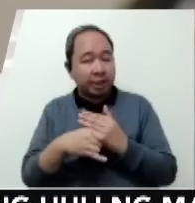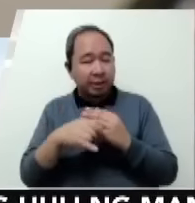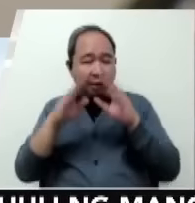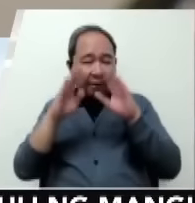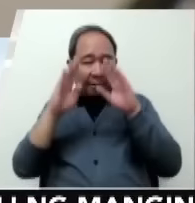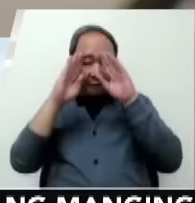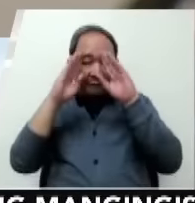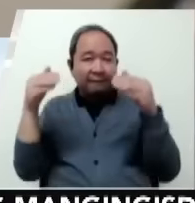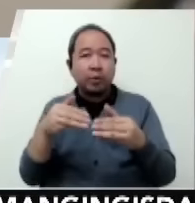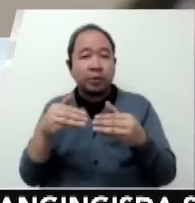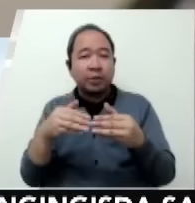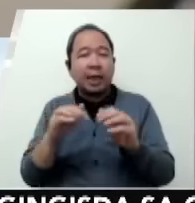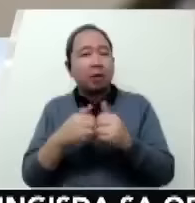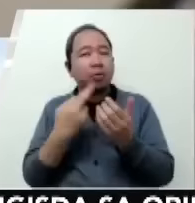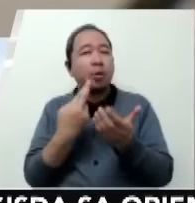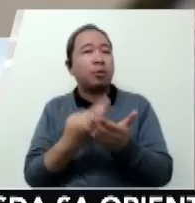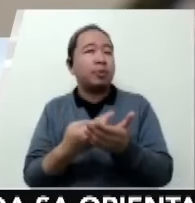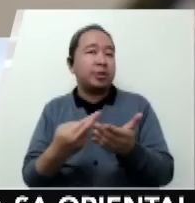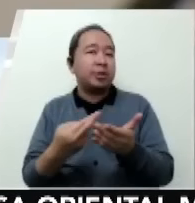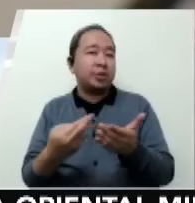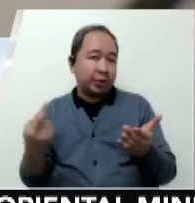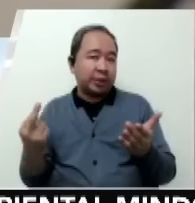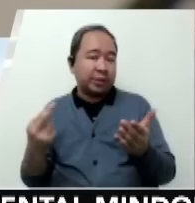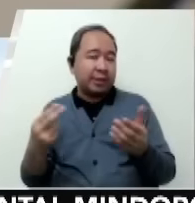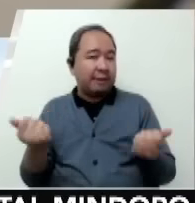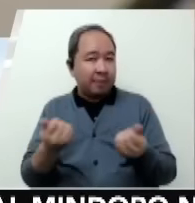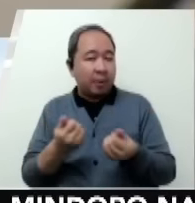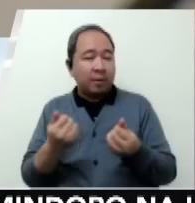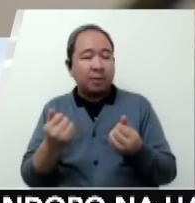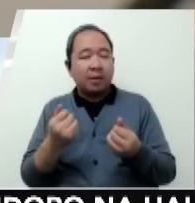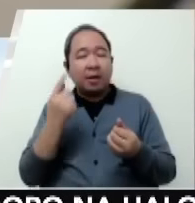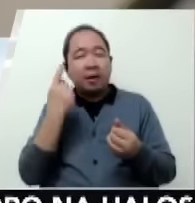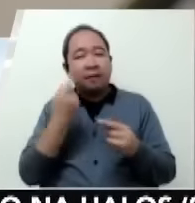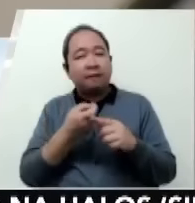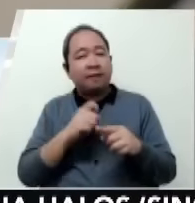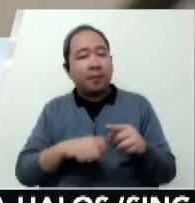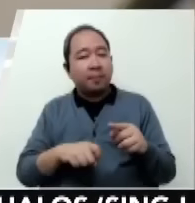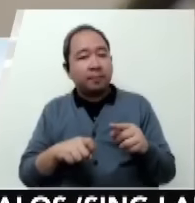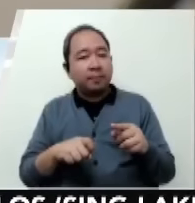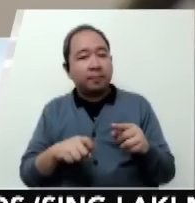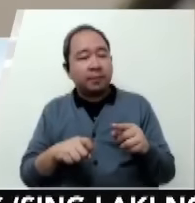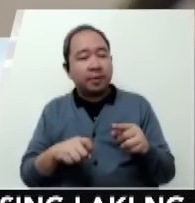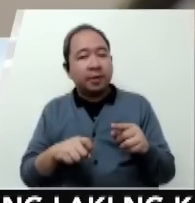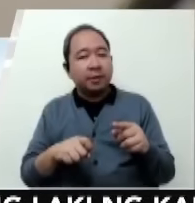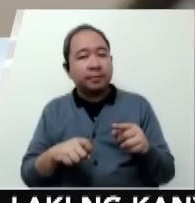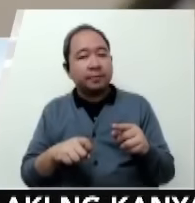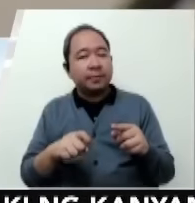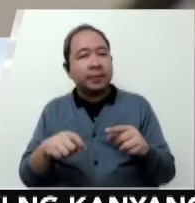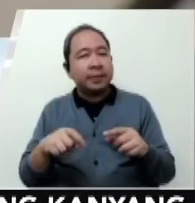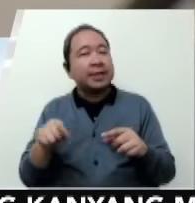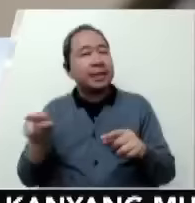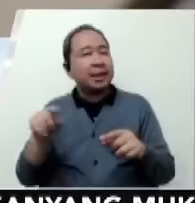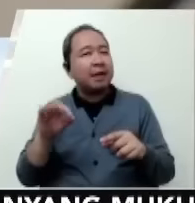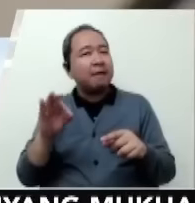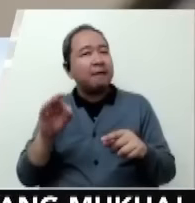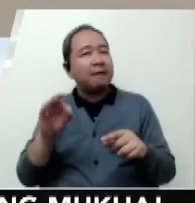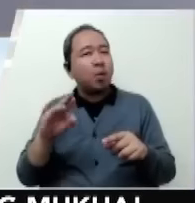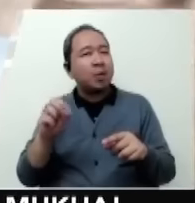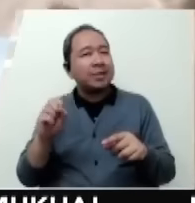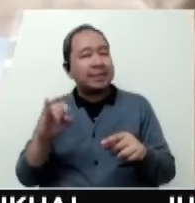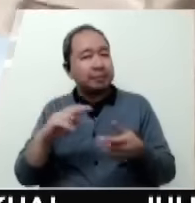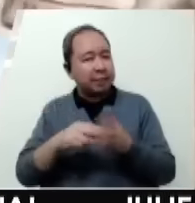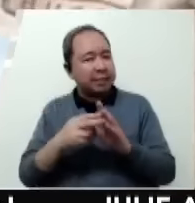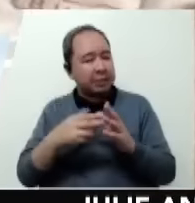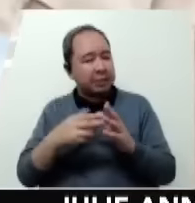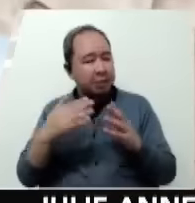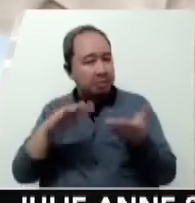resources available from a forensic perspective that are needed in the Philippines.